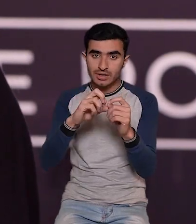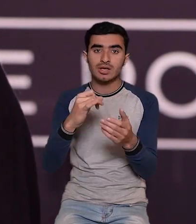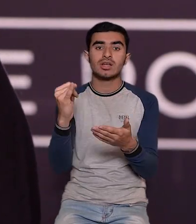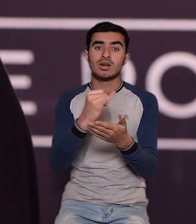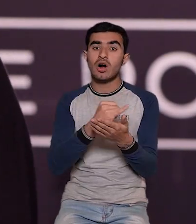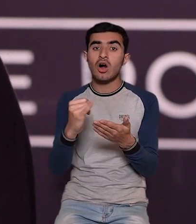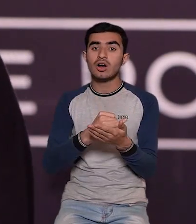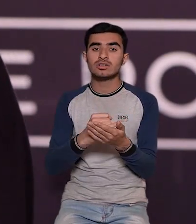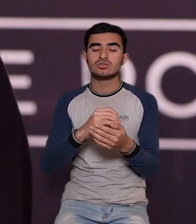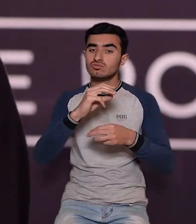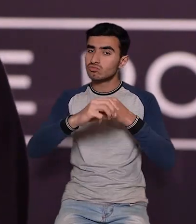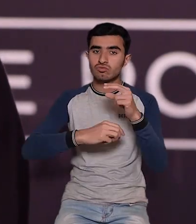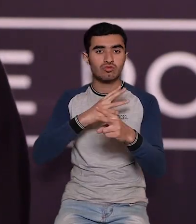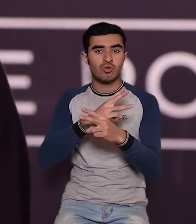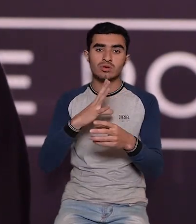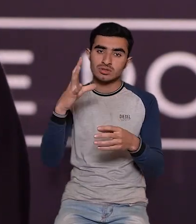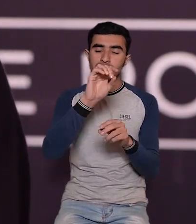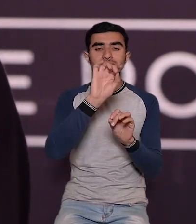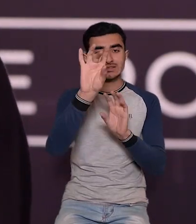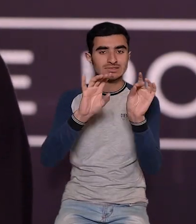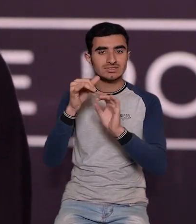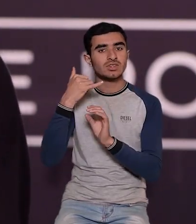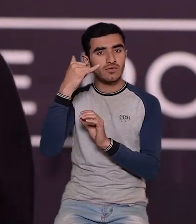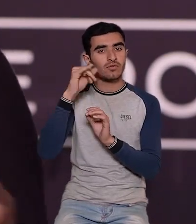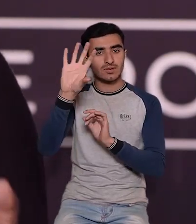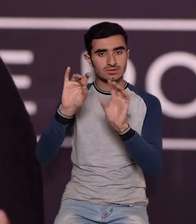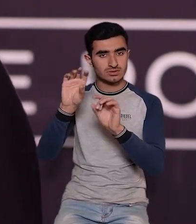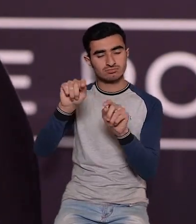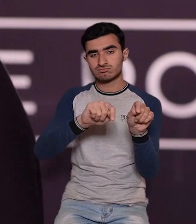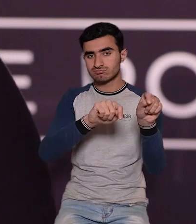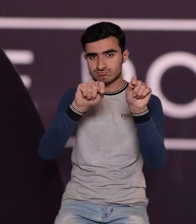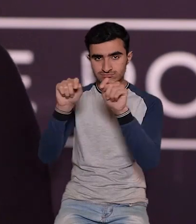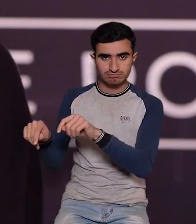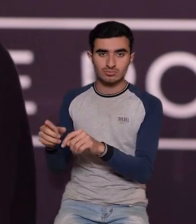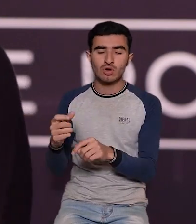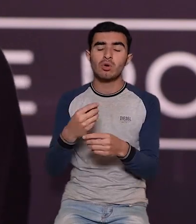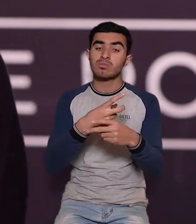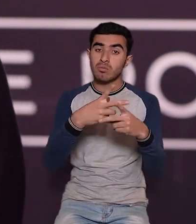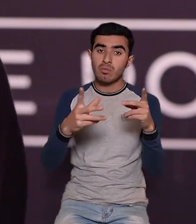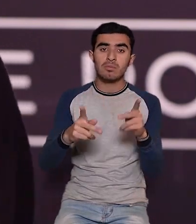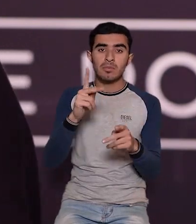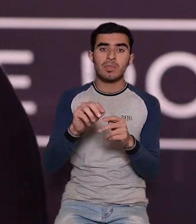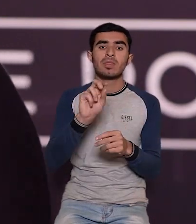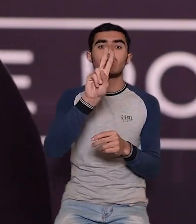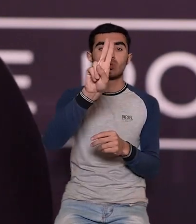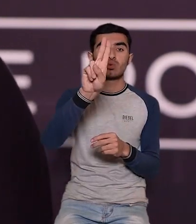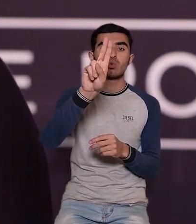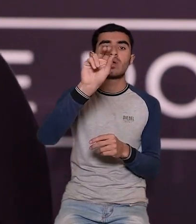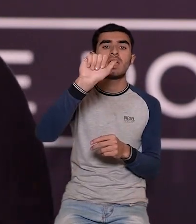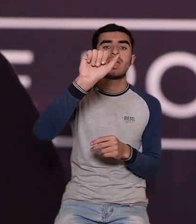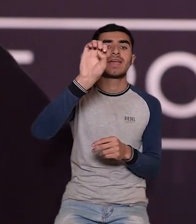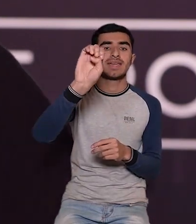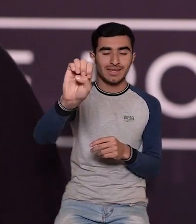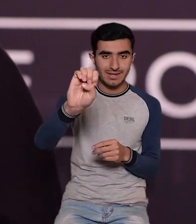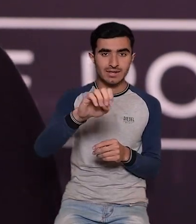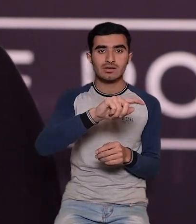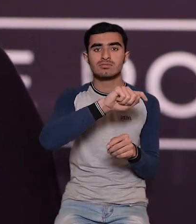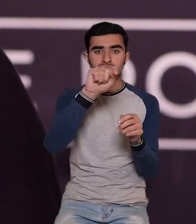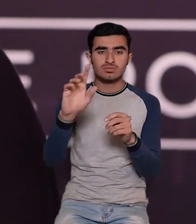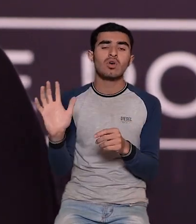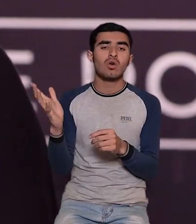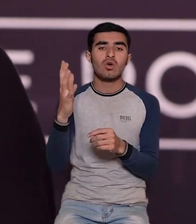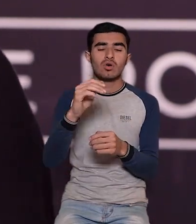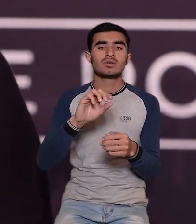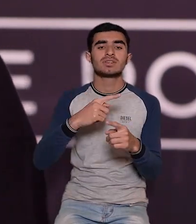And we got a lot of artists from the UAE area. We got a lot of artists from our neighboring countries. And